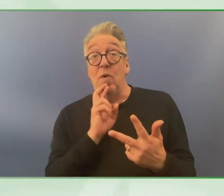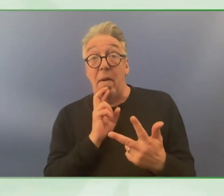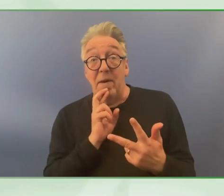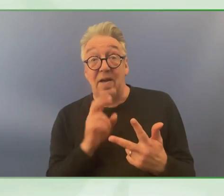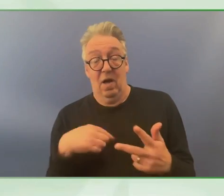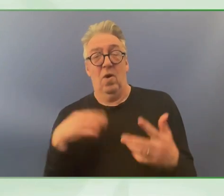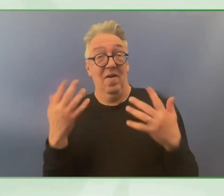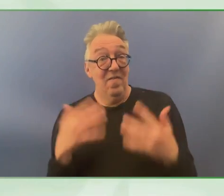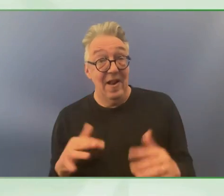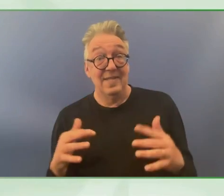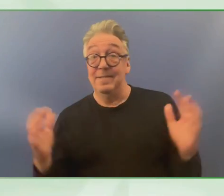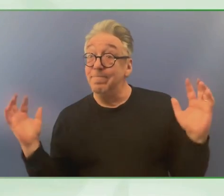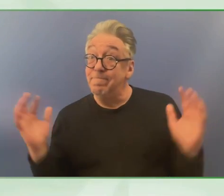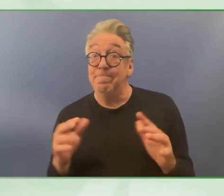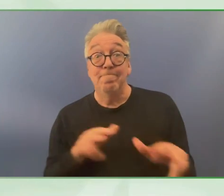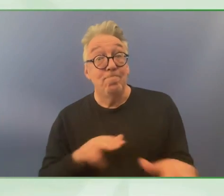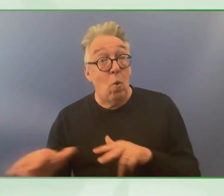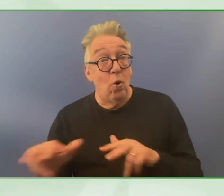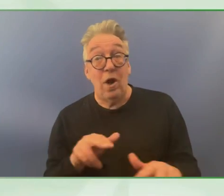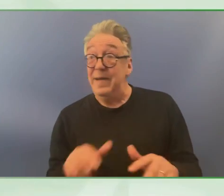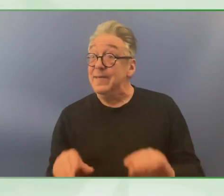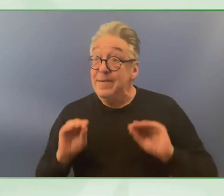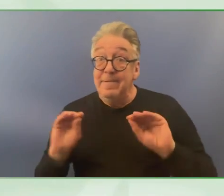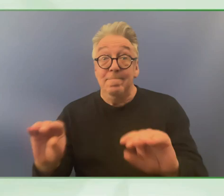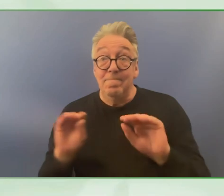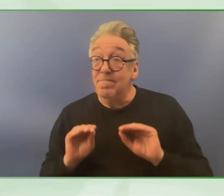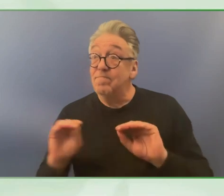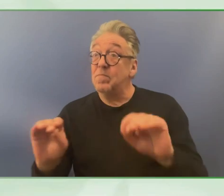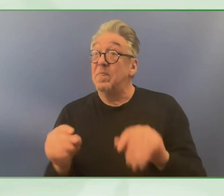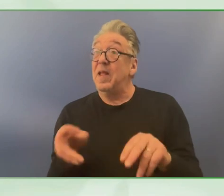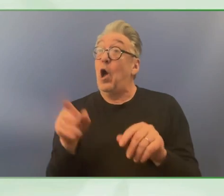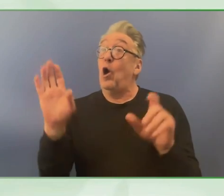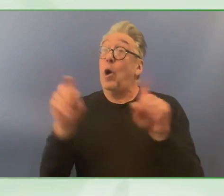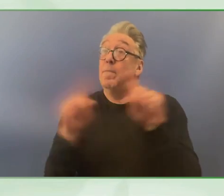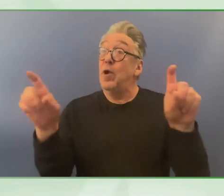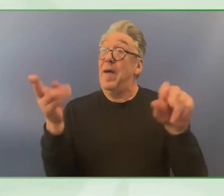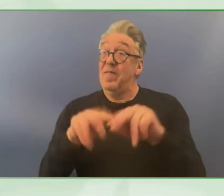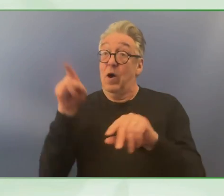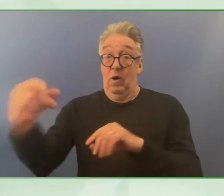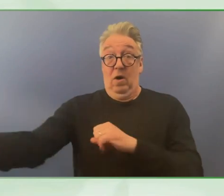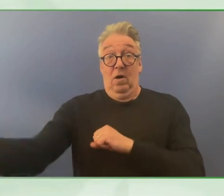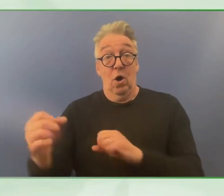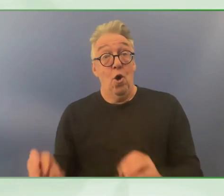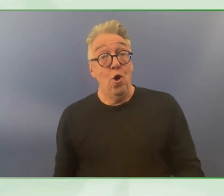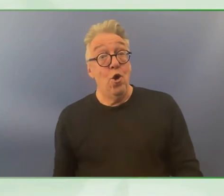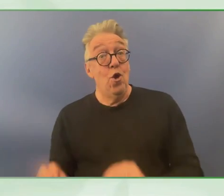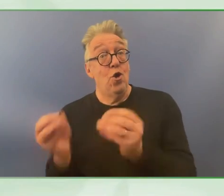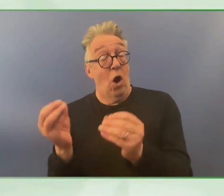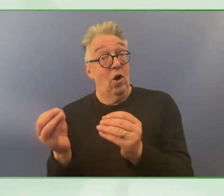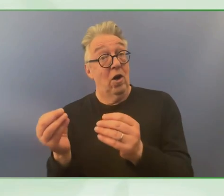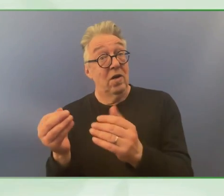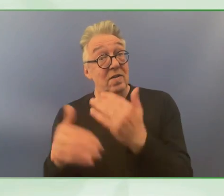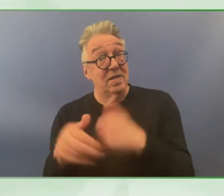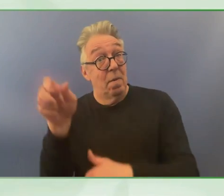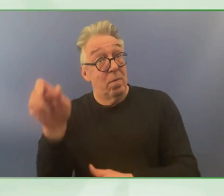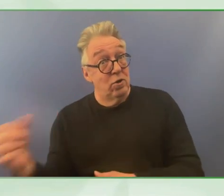aware that if they employ a young person with disability, they would get an extra subsidy. And most time